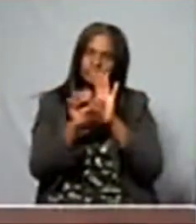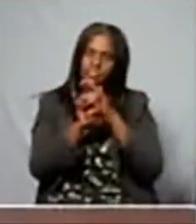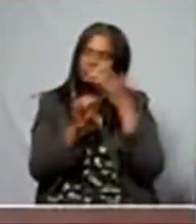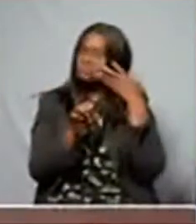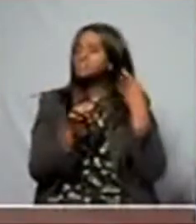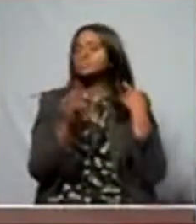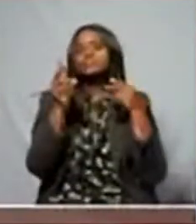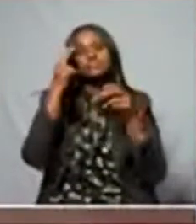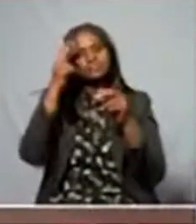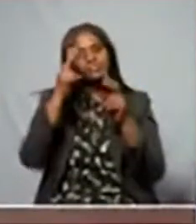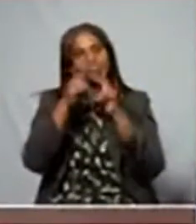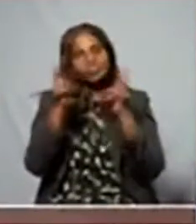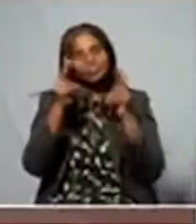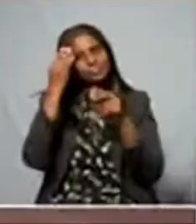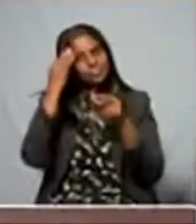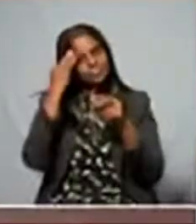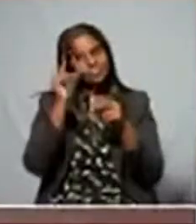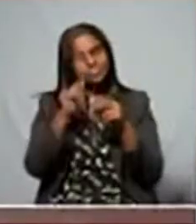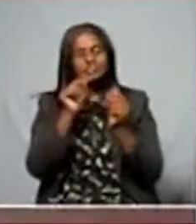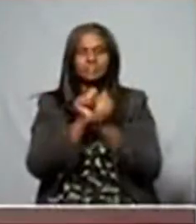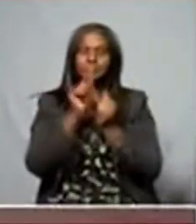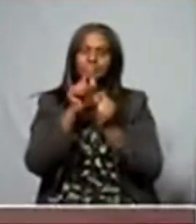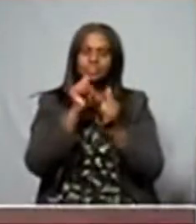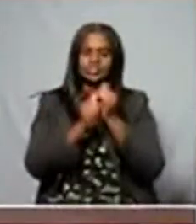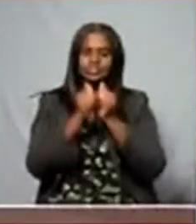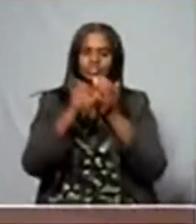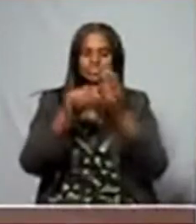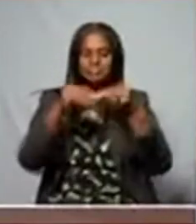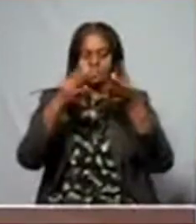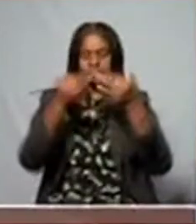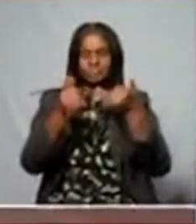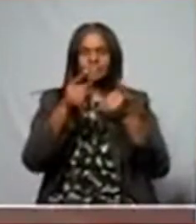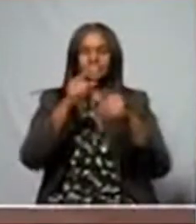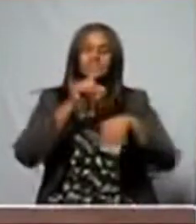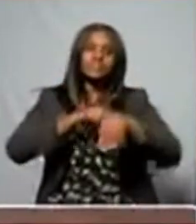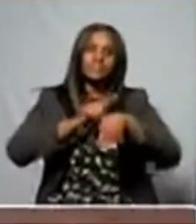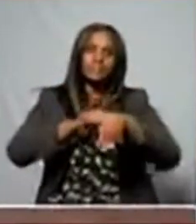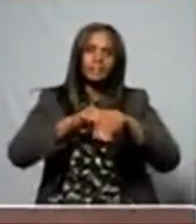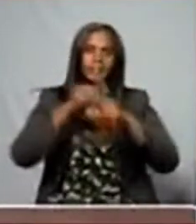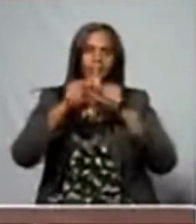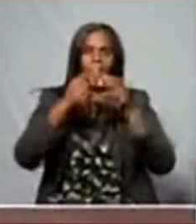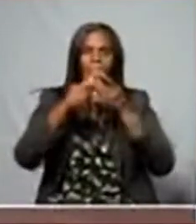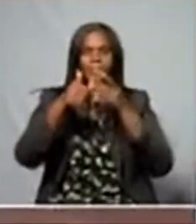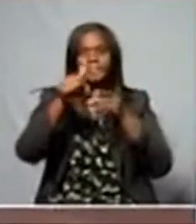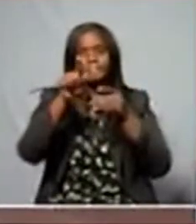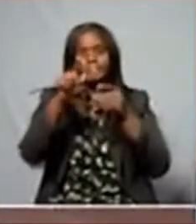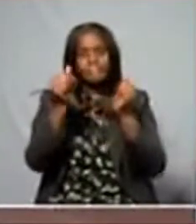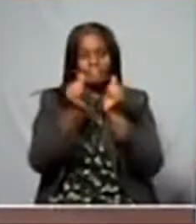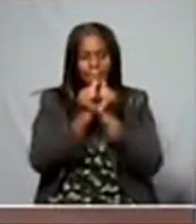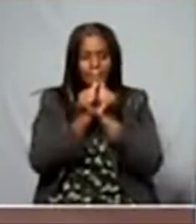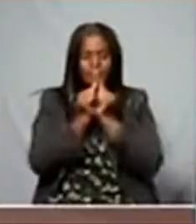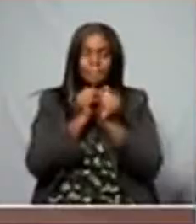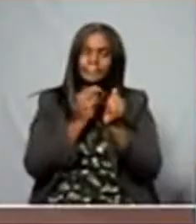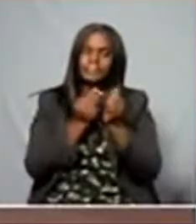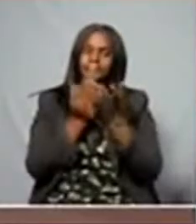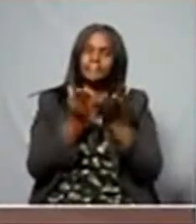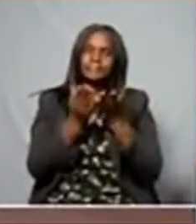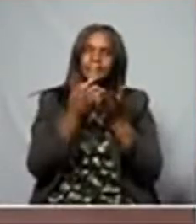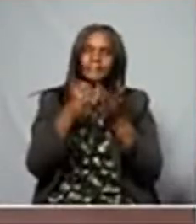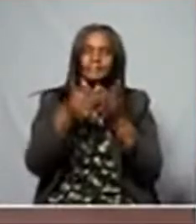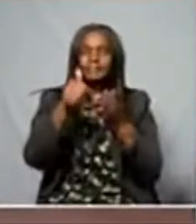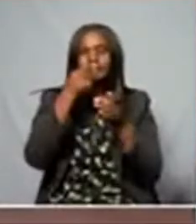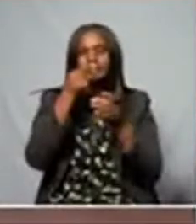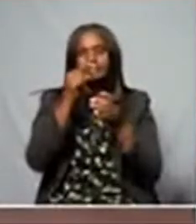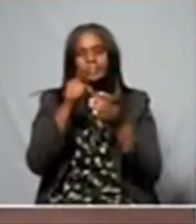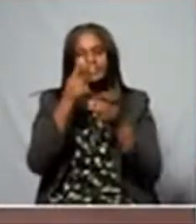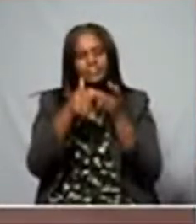take advantage of that provision, which we are giving the privileges, meaning that whilst we are together, whatever you say and that